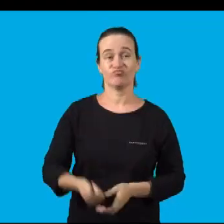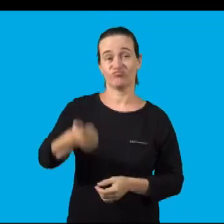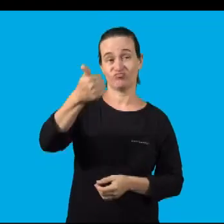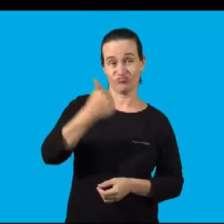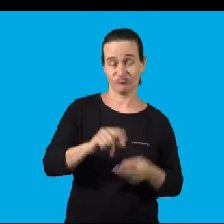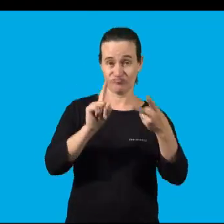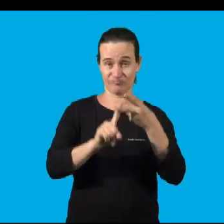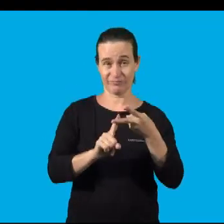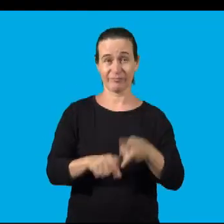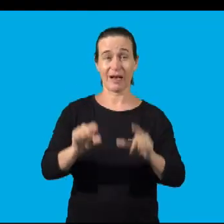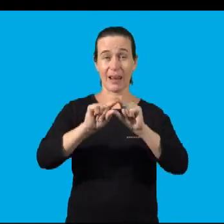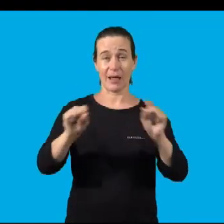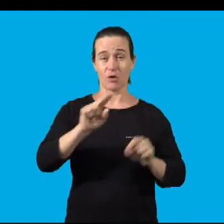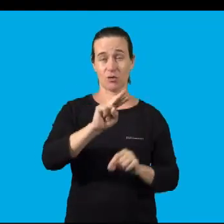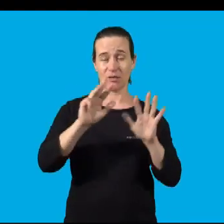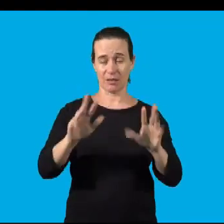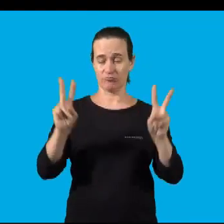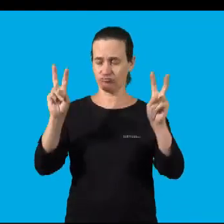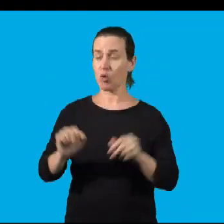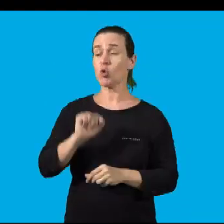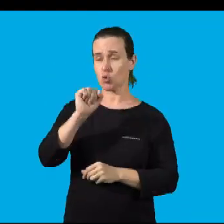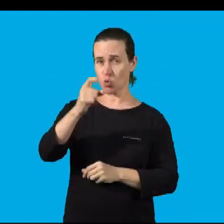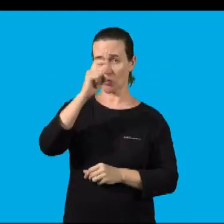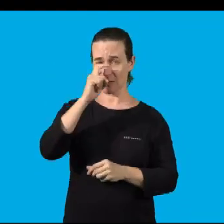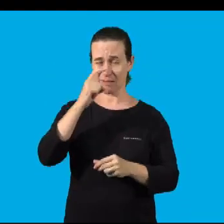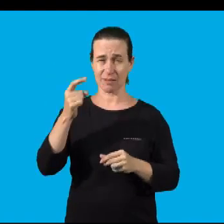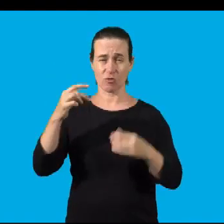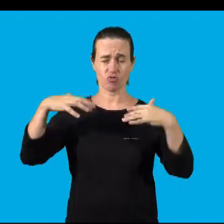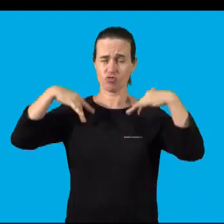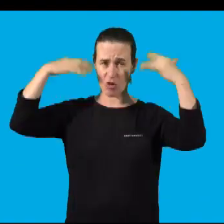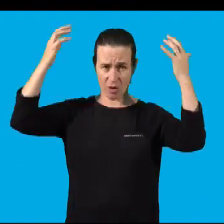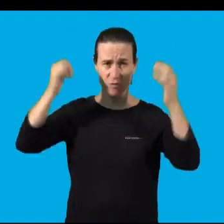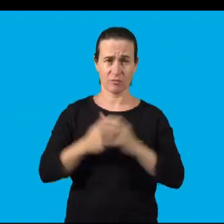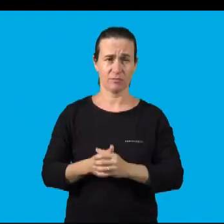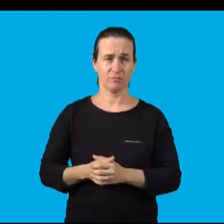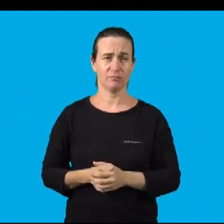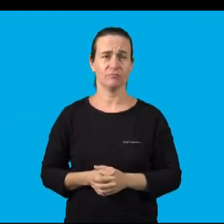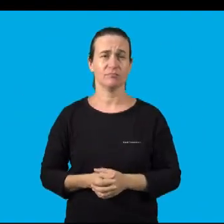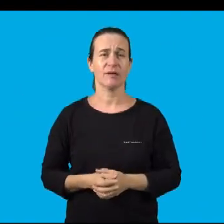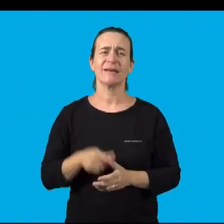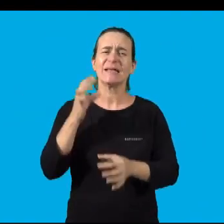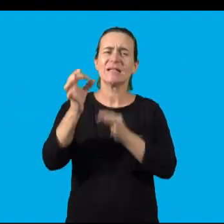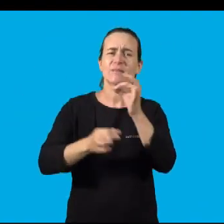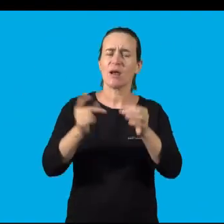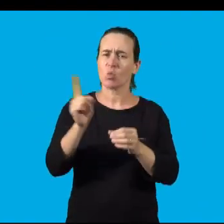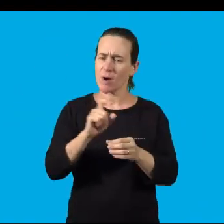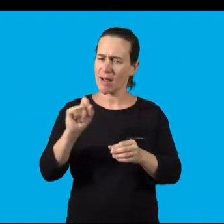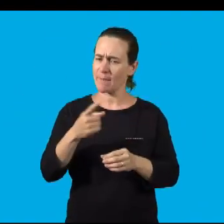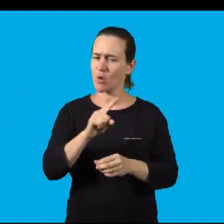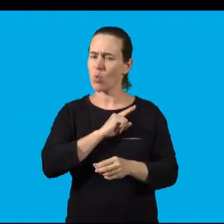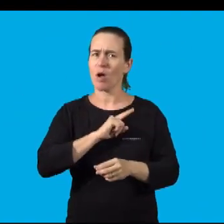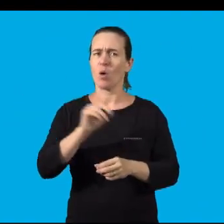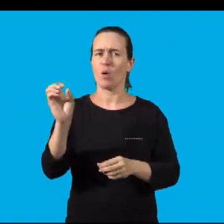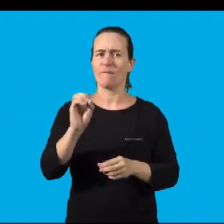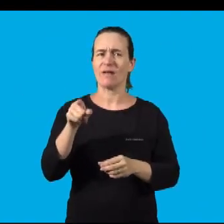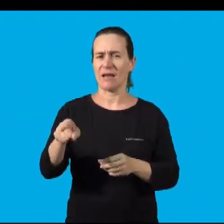Refer to line 29. Your sister's drowned, Laertes. Explain what has led to Ophelia's death. So once again, you need